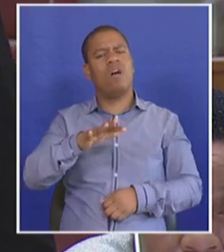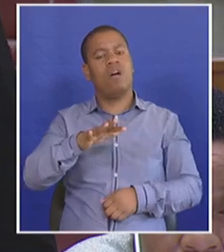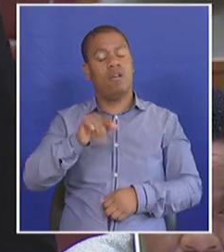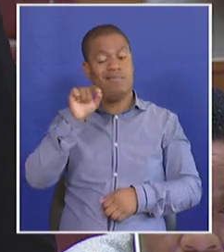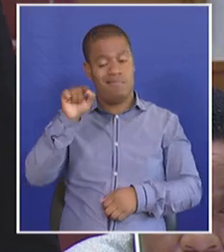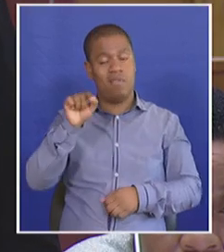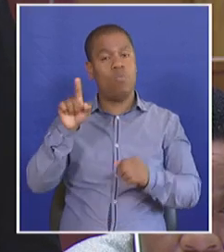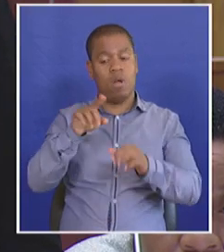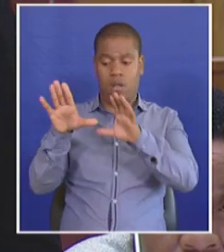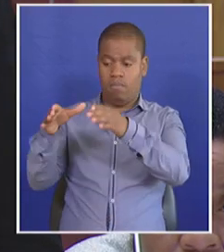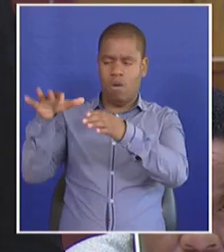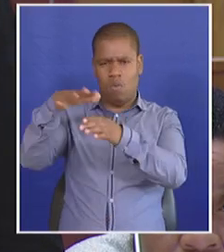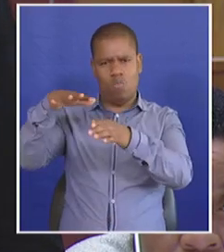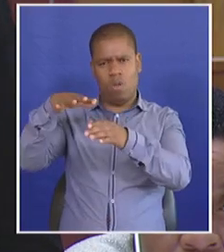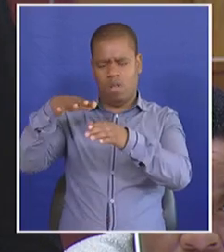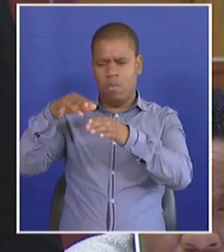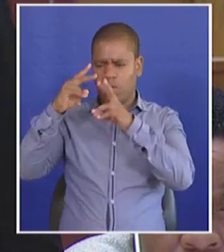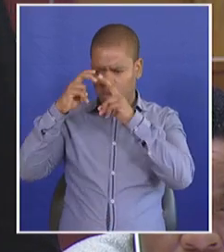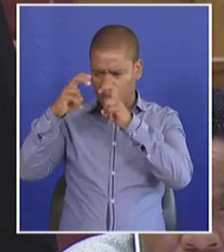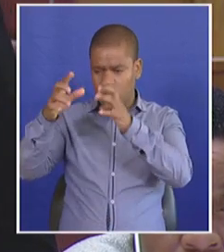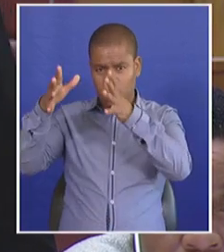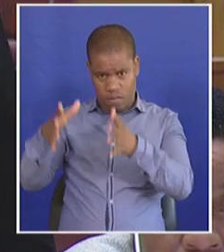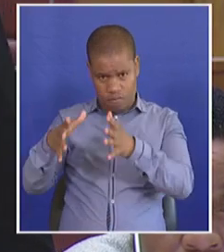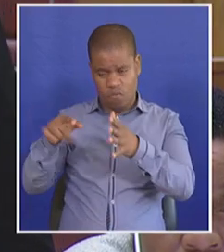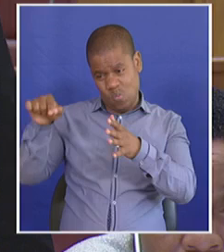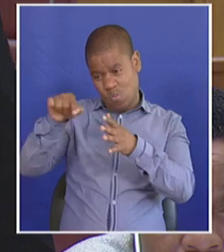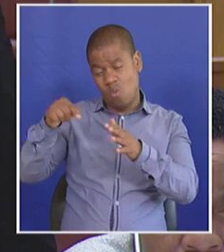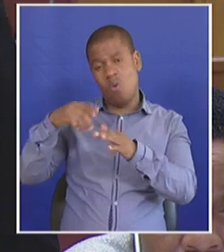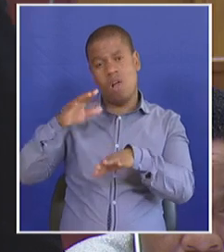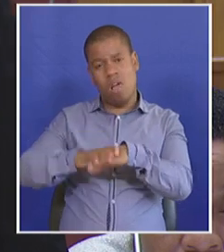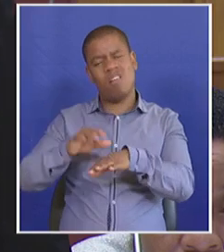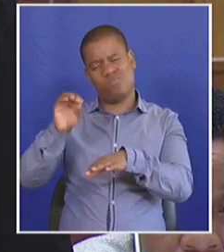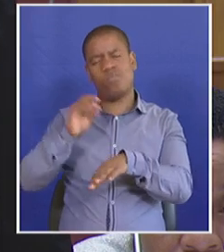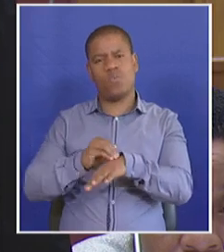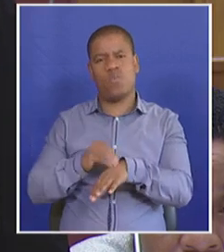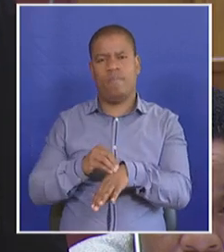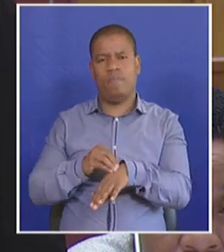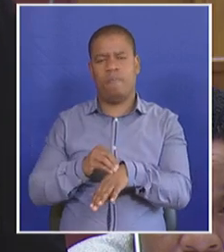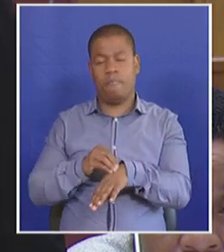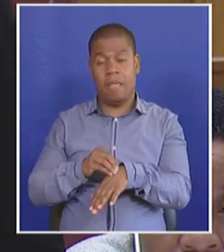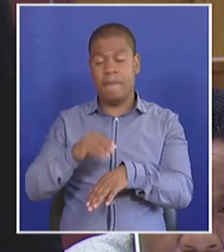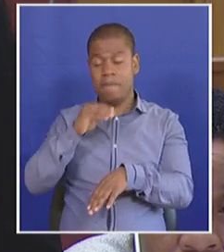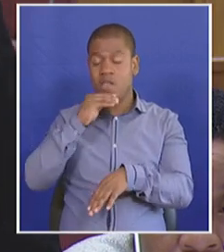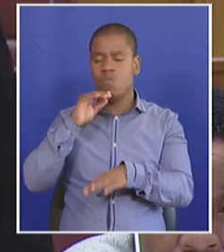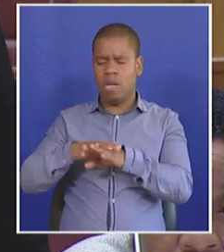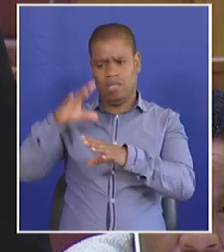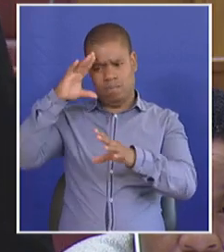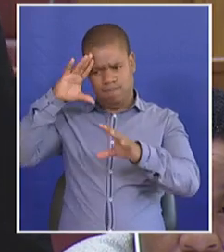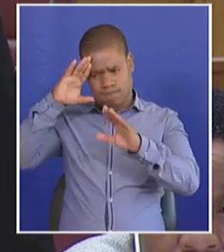And that's where the bulk of your investigation work actually resides. And we therefore need to zoom specifically